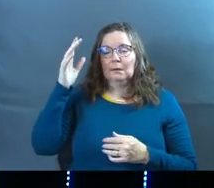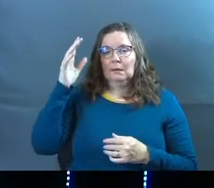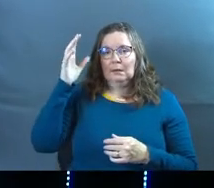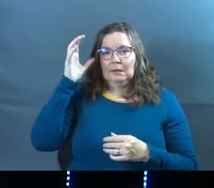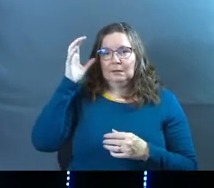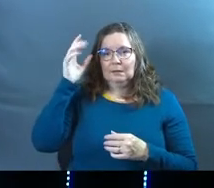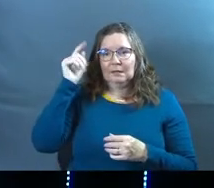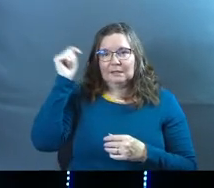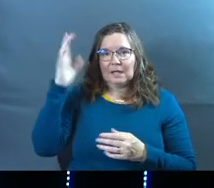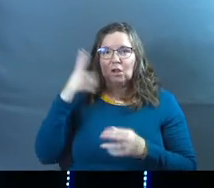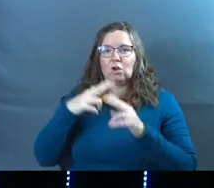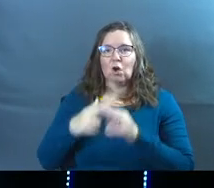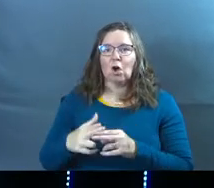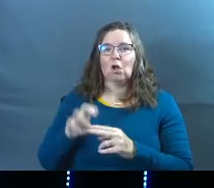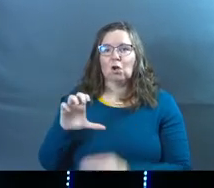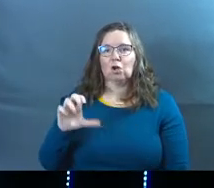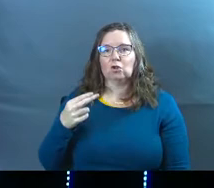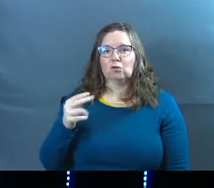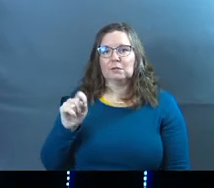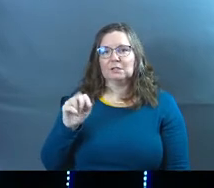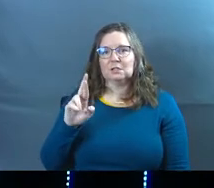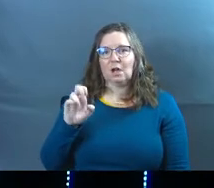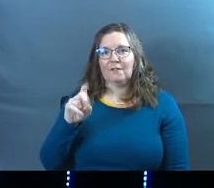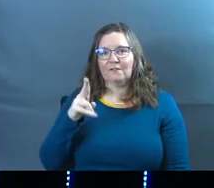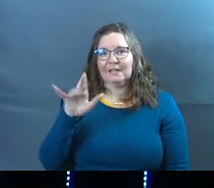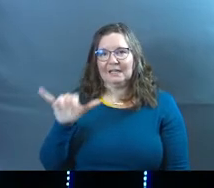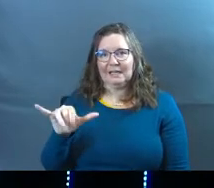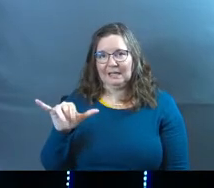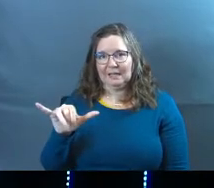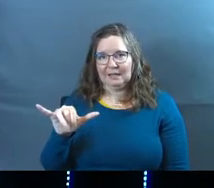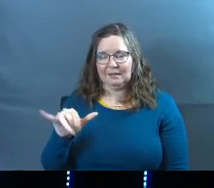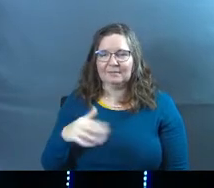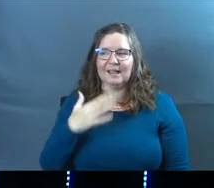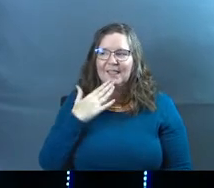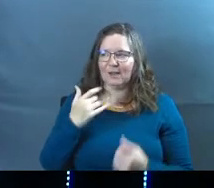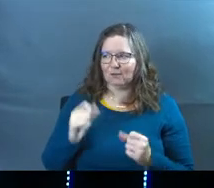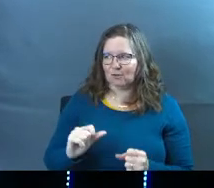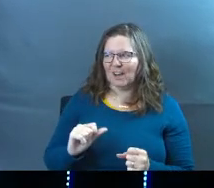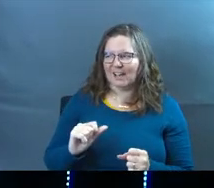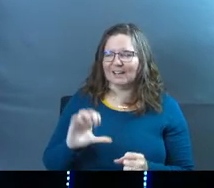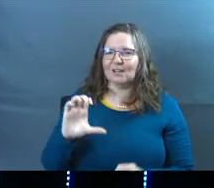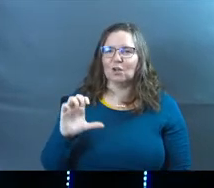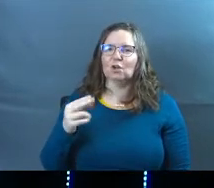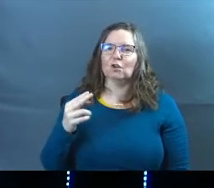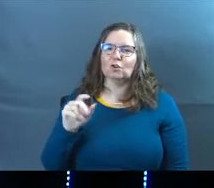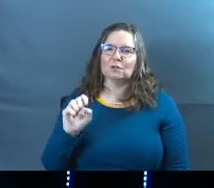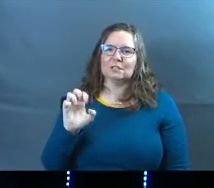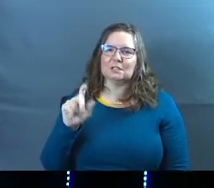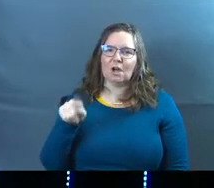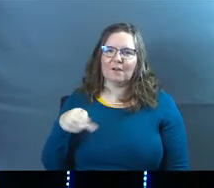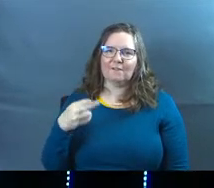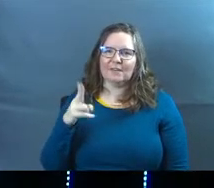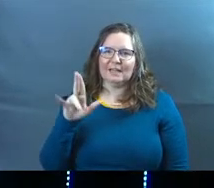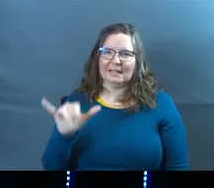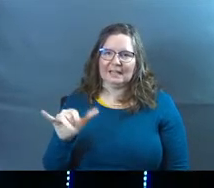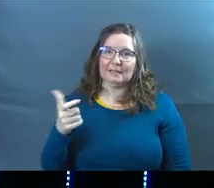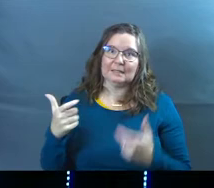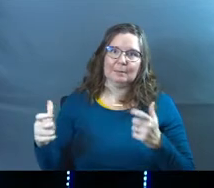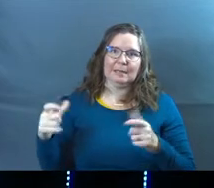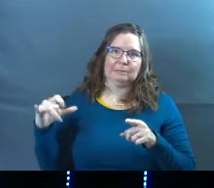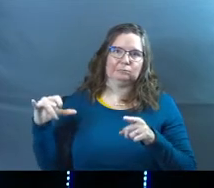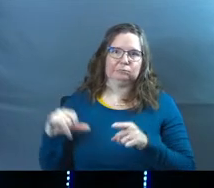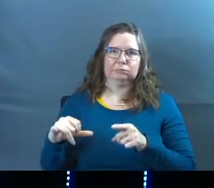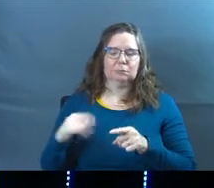a Christophany. Say Christophany. Christophany. Thank you for trying at least. Christophany. It's a big word,